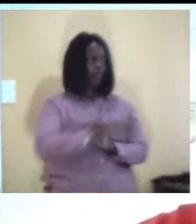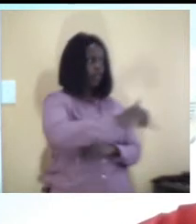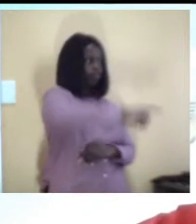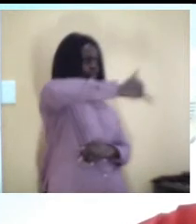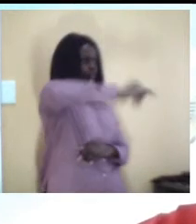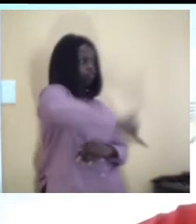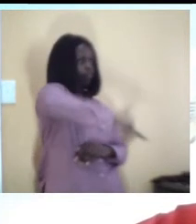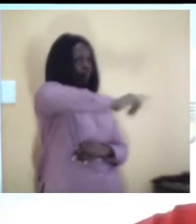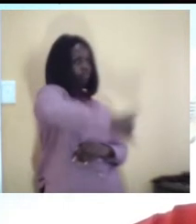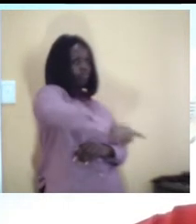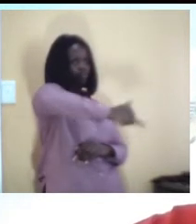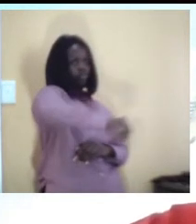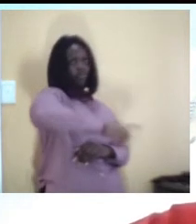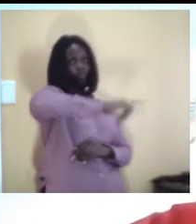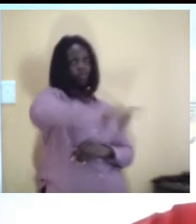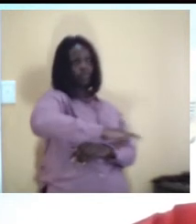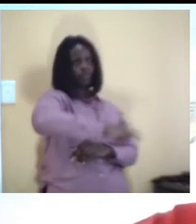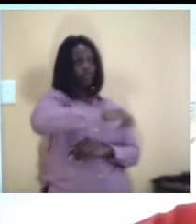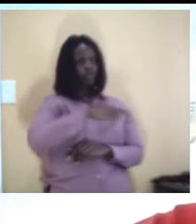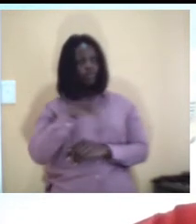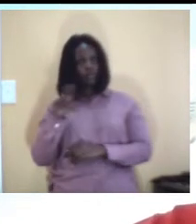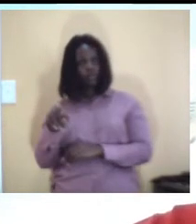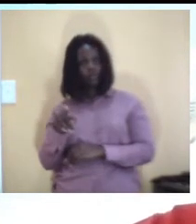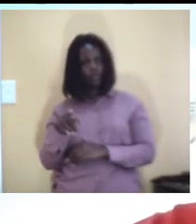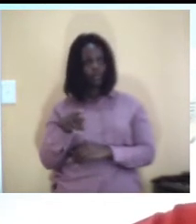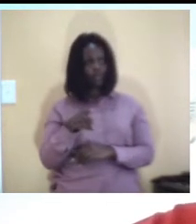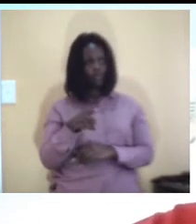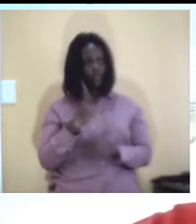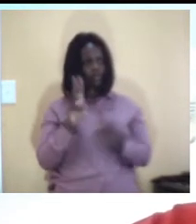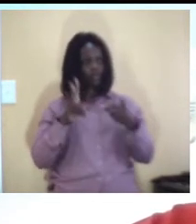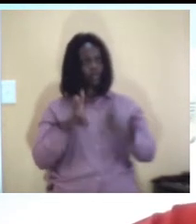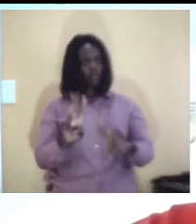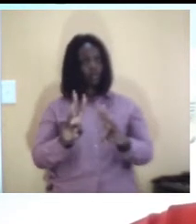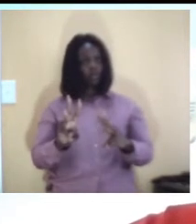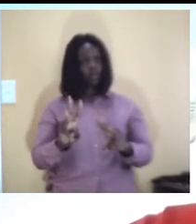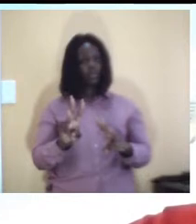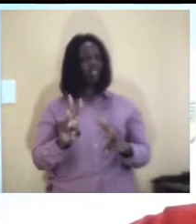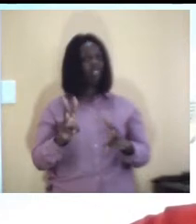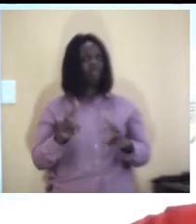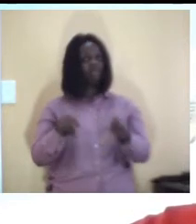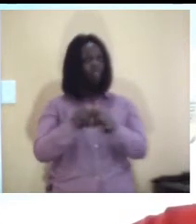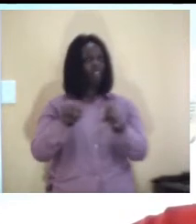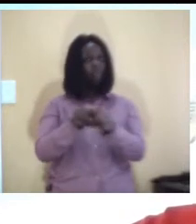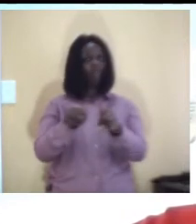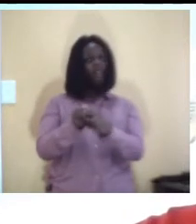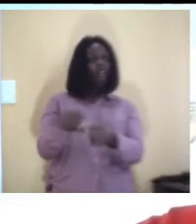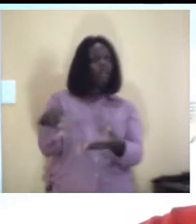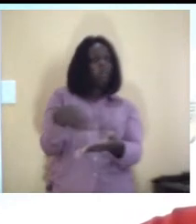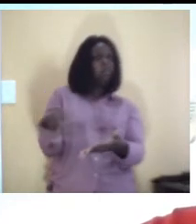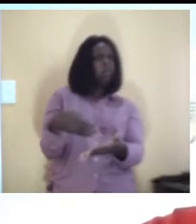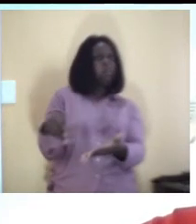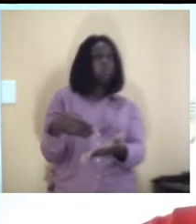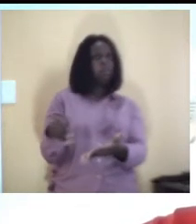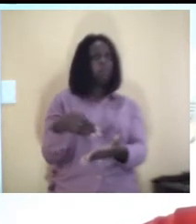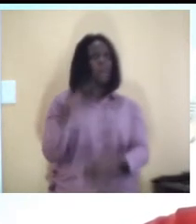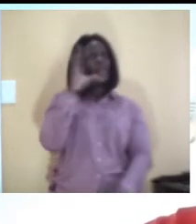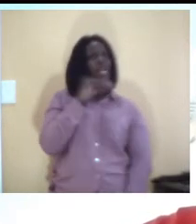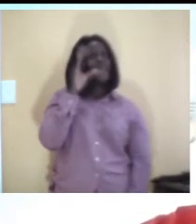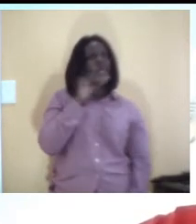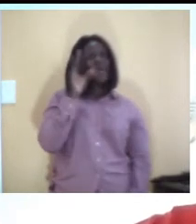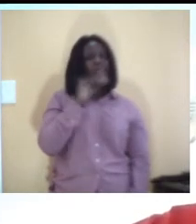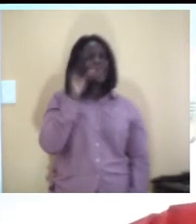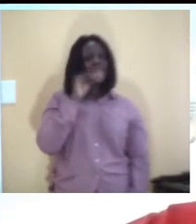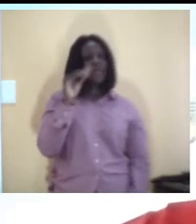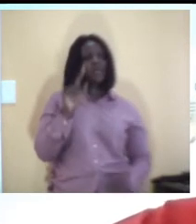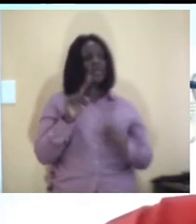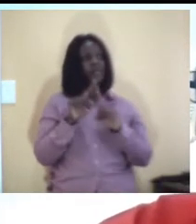noting short of empty rhetoric with a sudden deficit of food